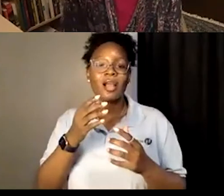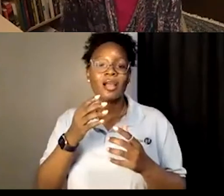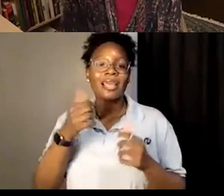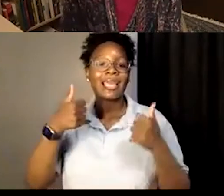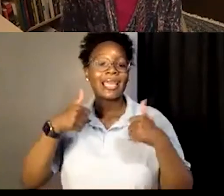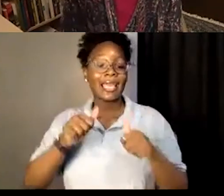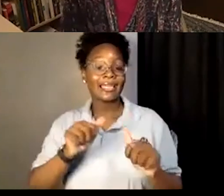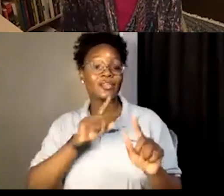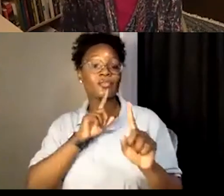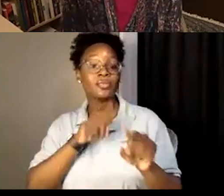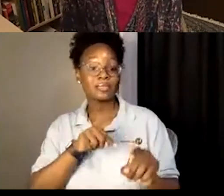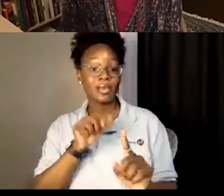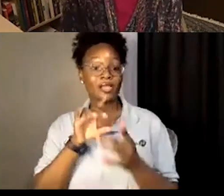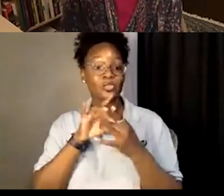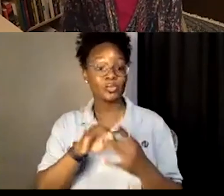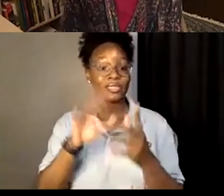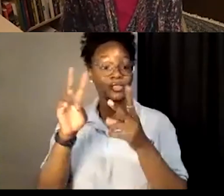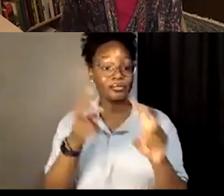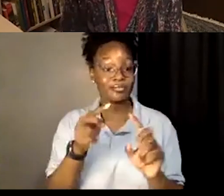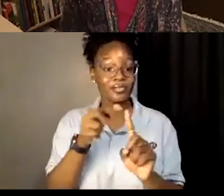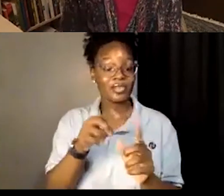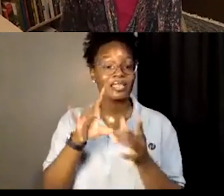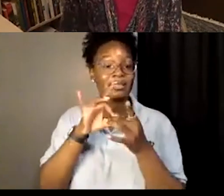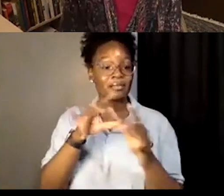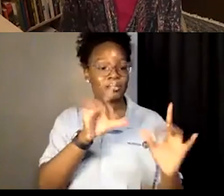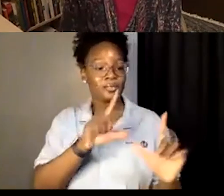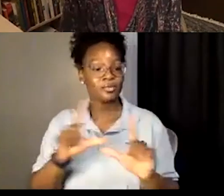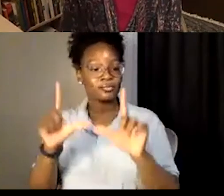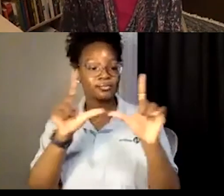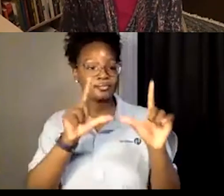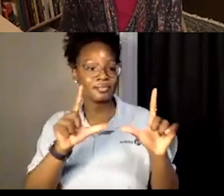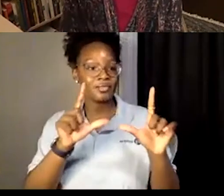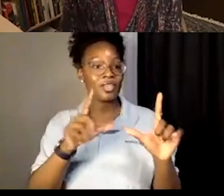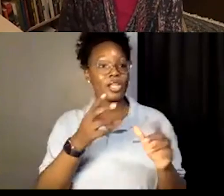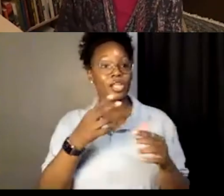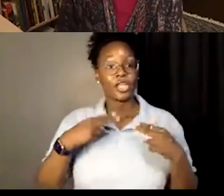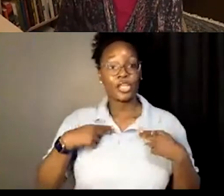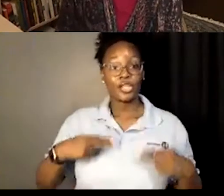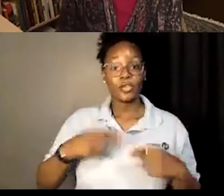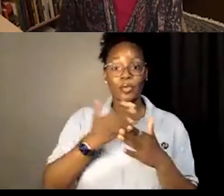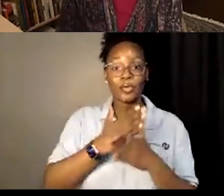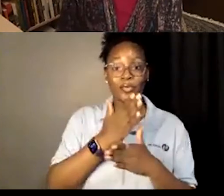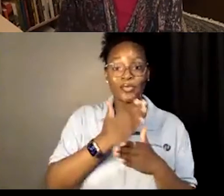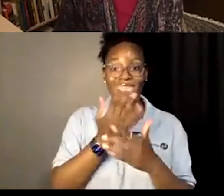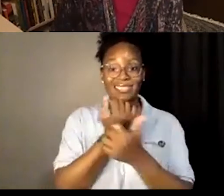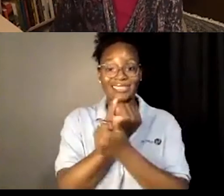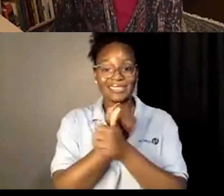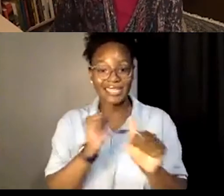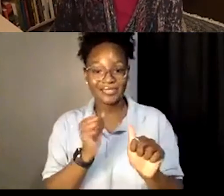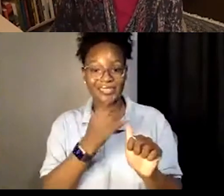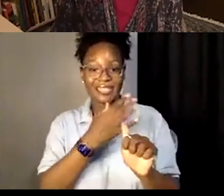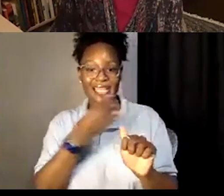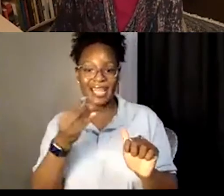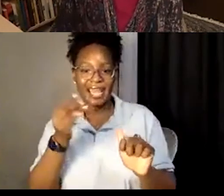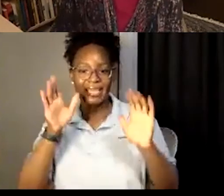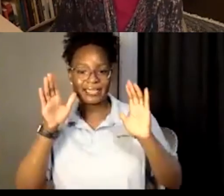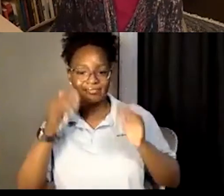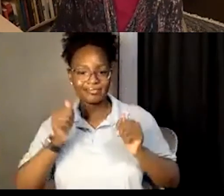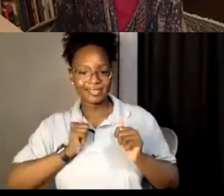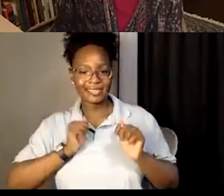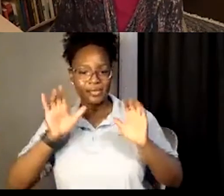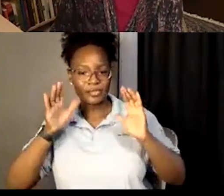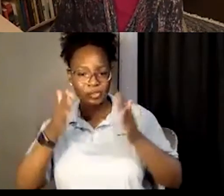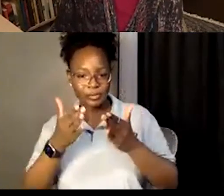conflict must be based on human rights, safety, and self-determination for Palestinians and Israelis alike. The mission of